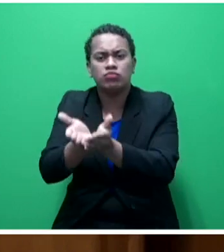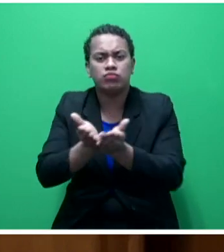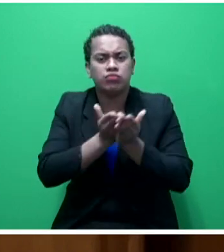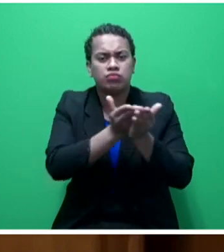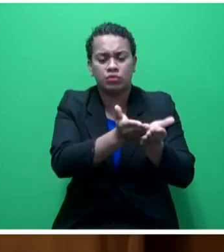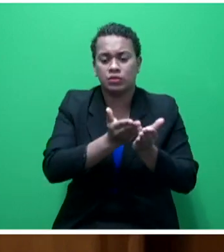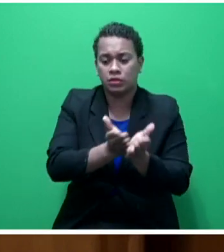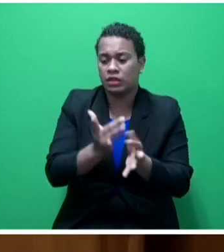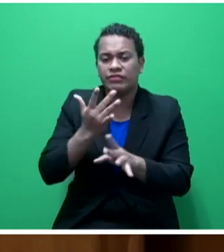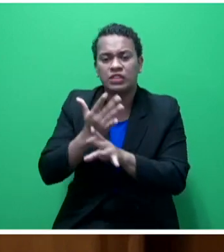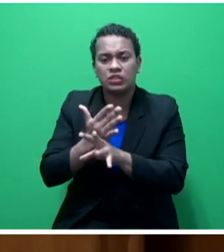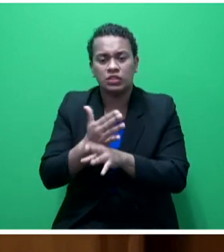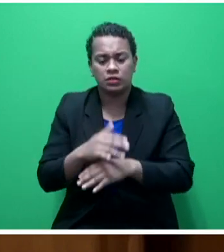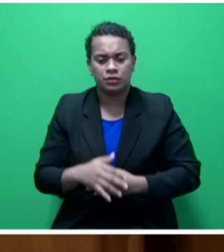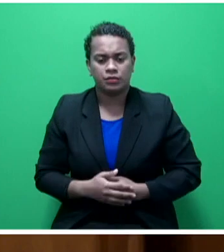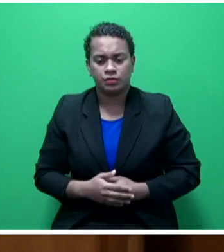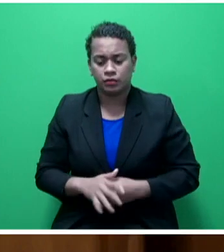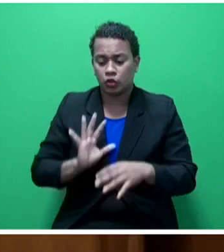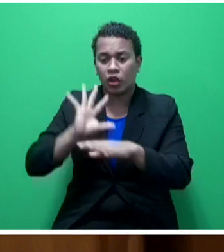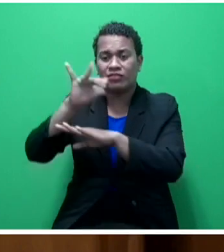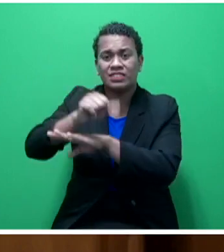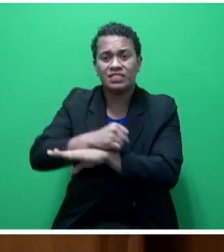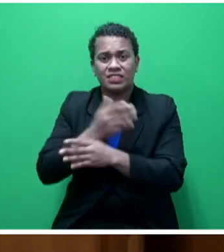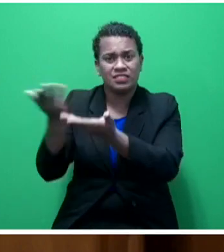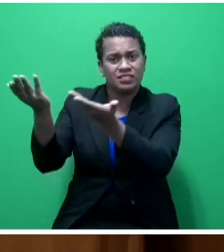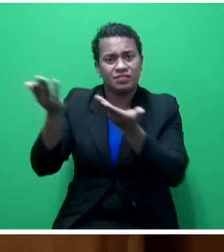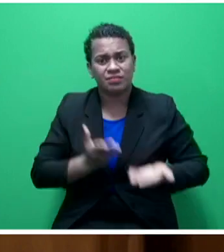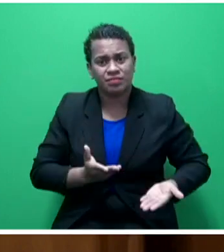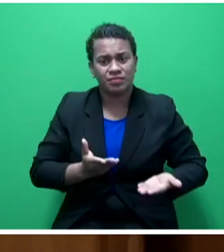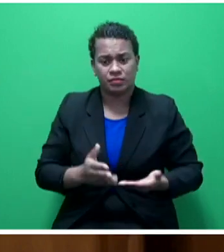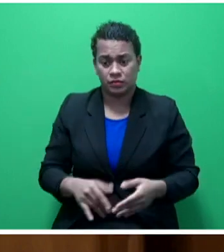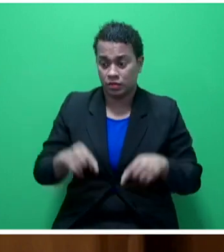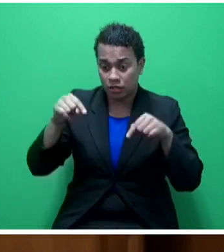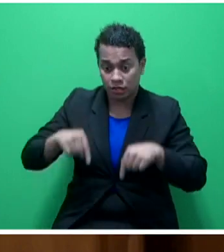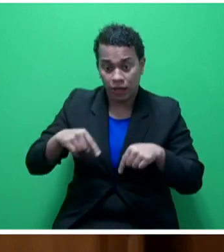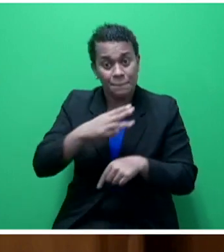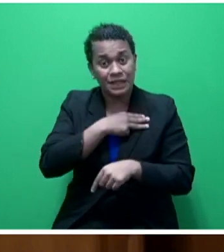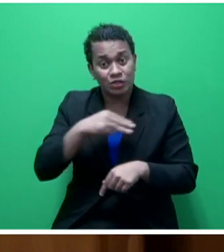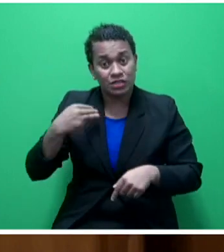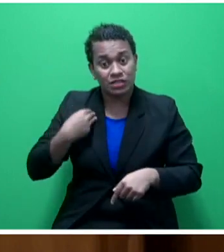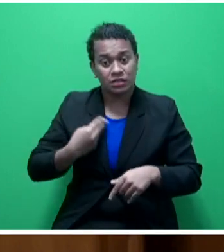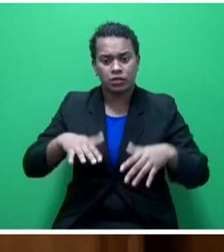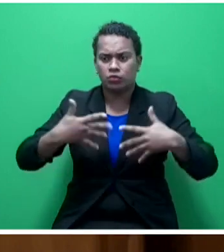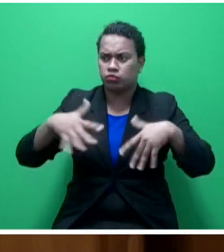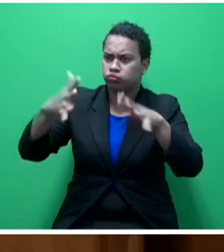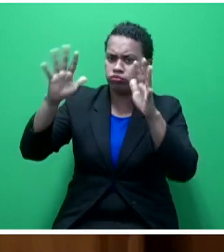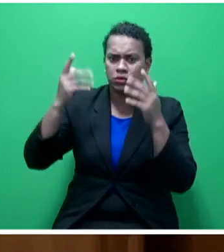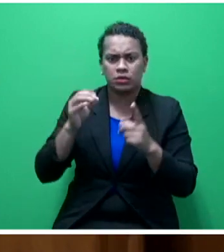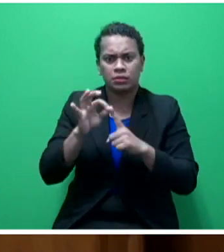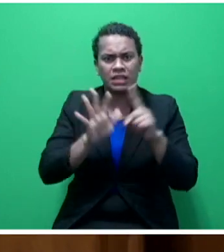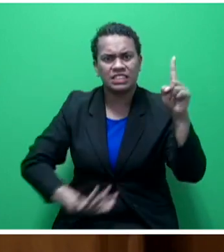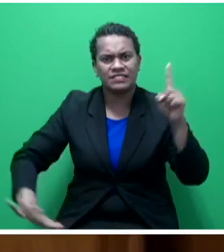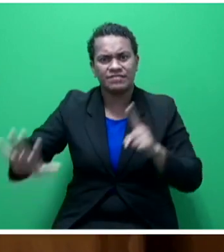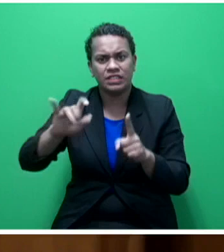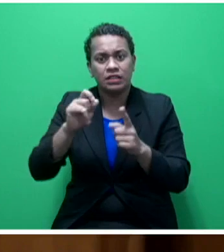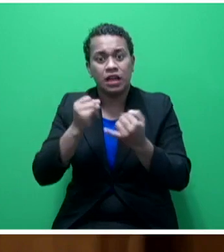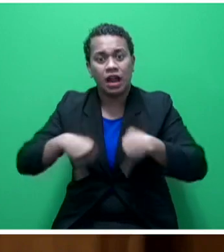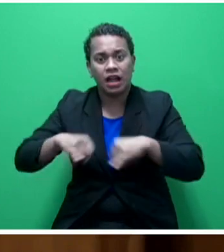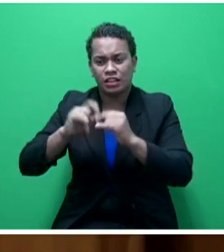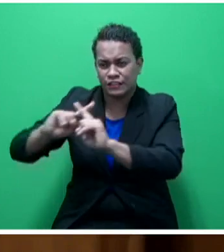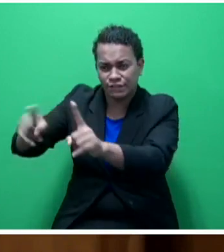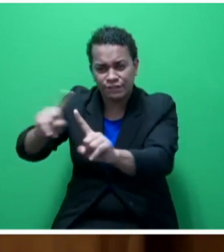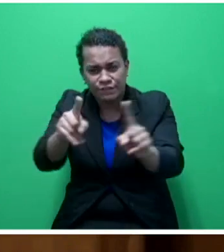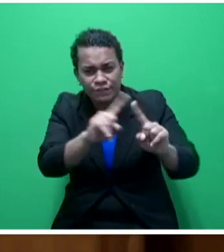sir, ministers also commended the Pacific Island leaders on their preemptive decisive